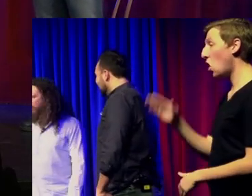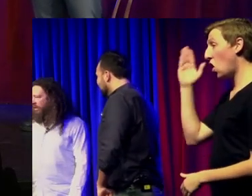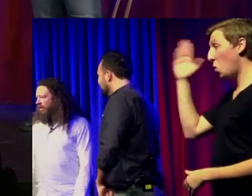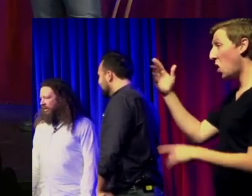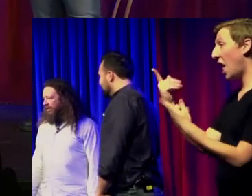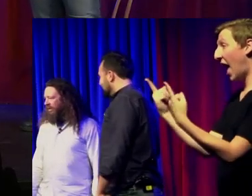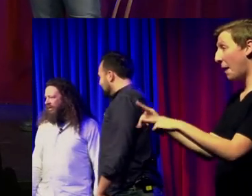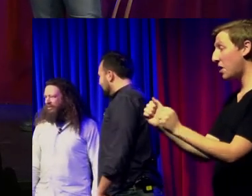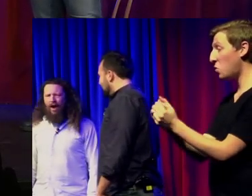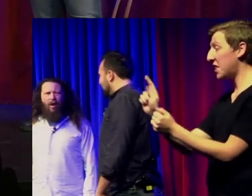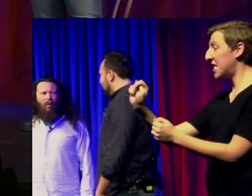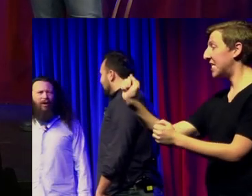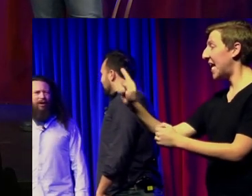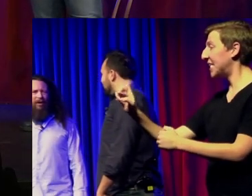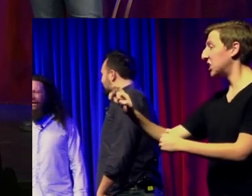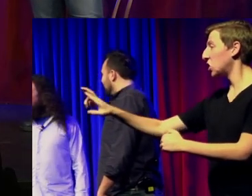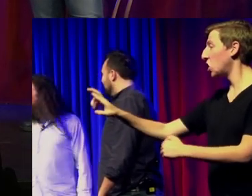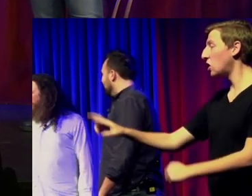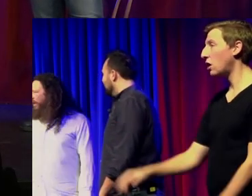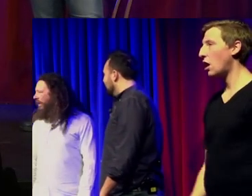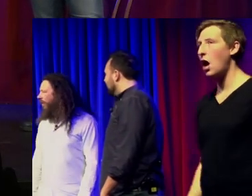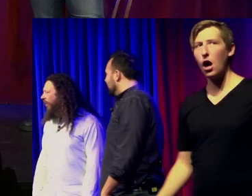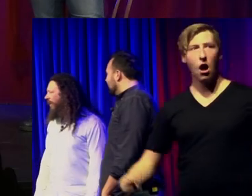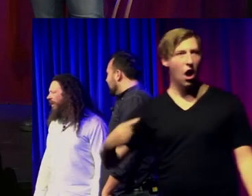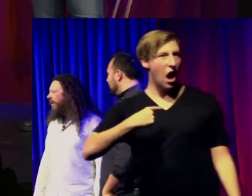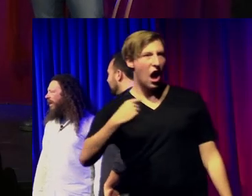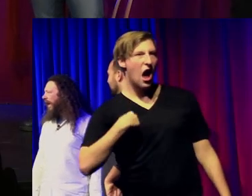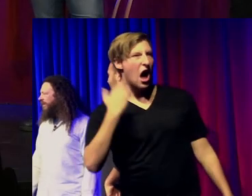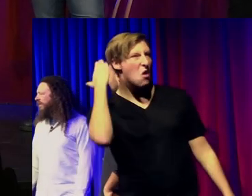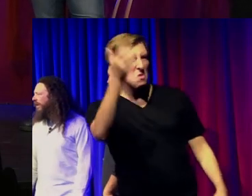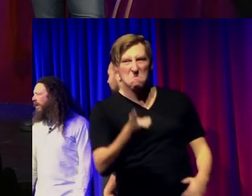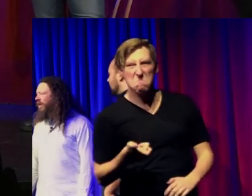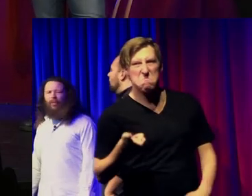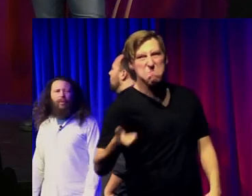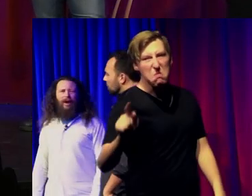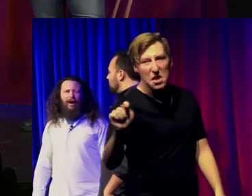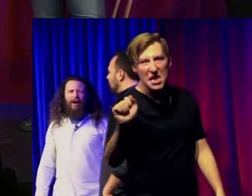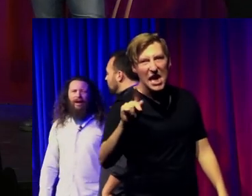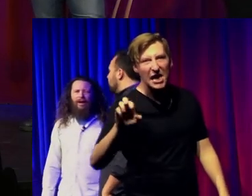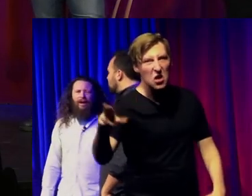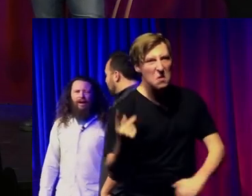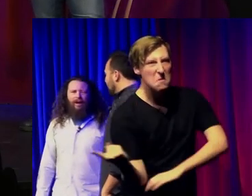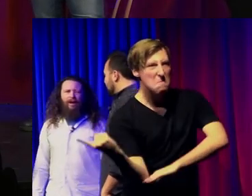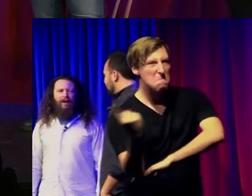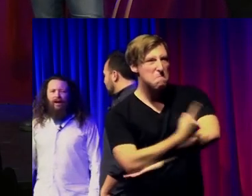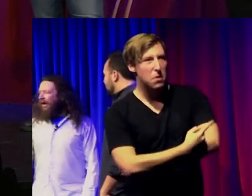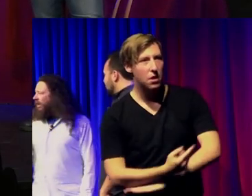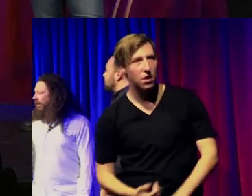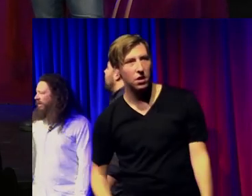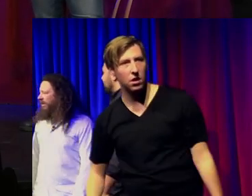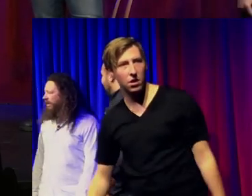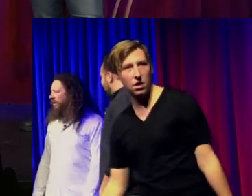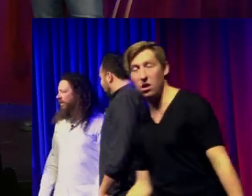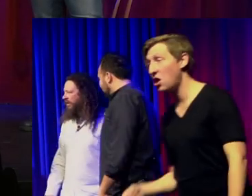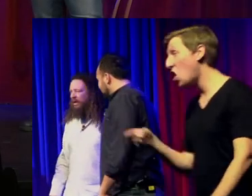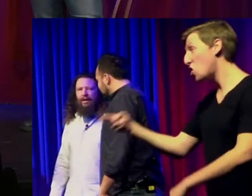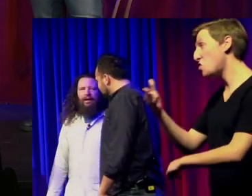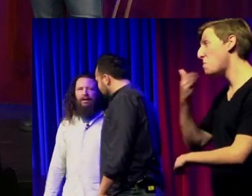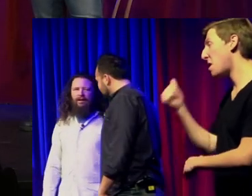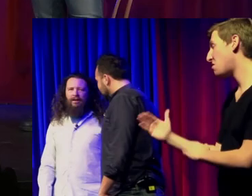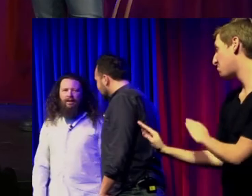taser? No. I'll tase her for all afternoon and then she'll eventually die. Well, you better work on those biceps. She's a tough